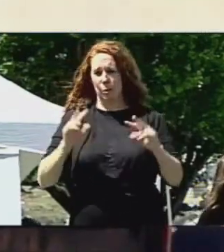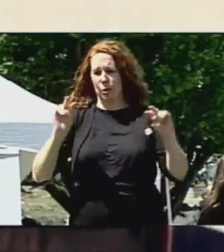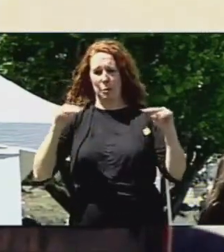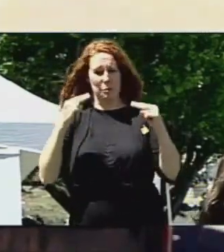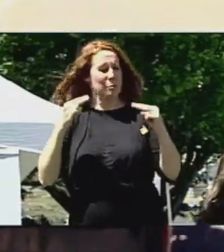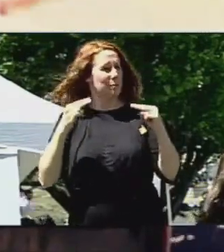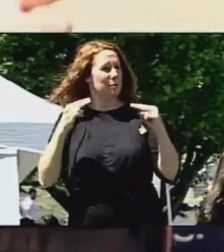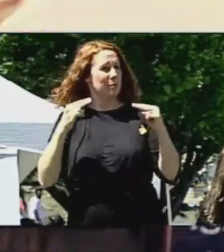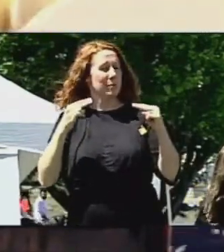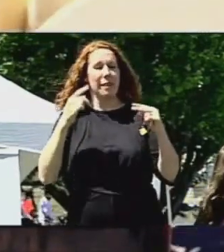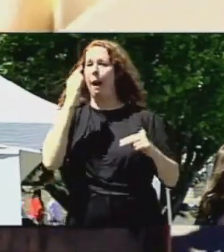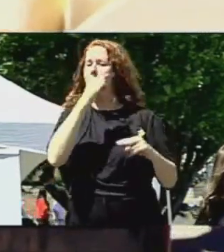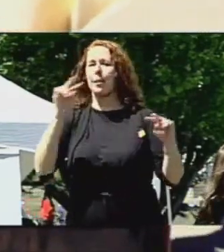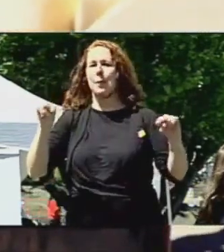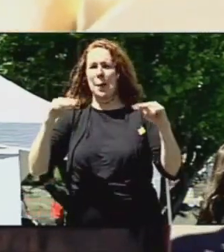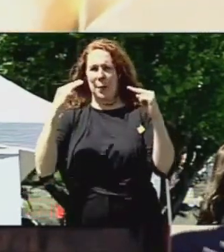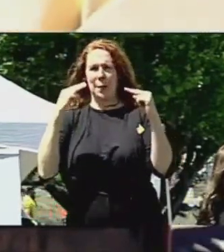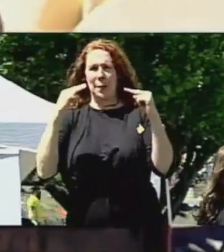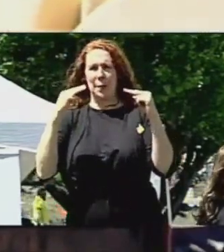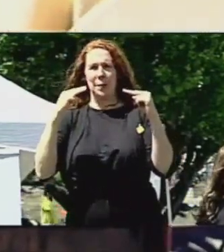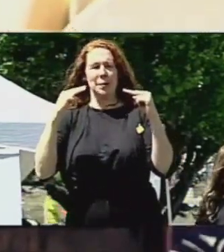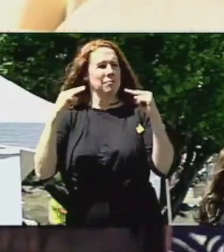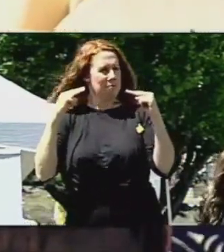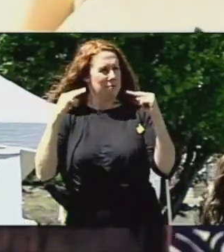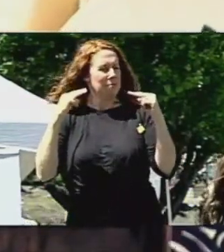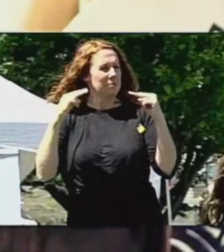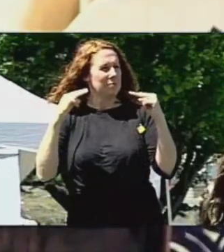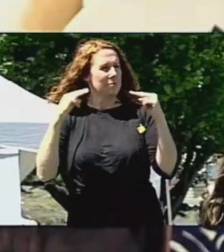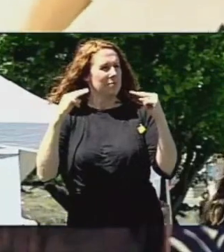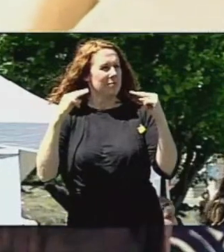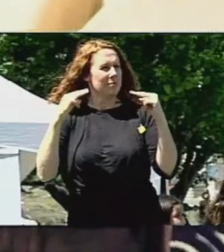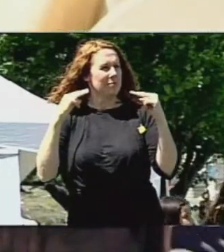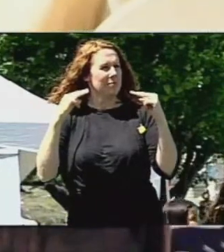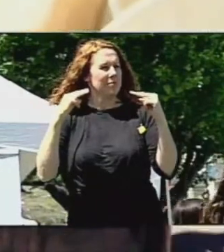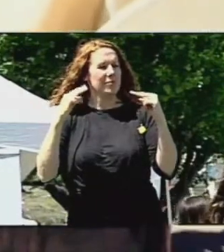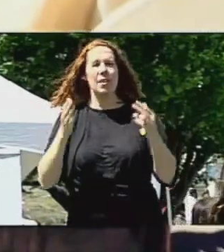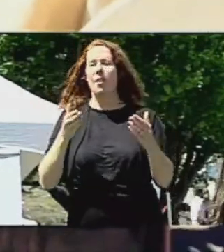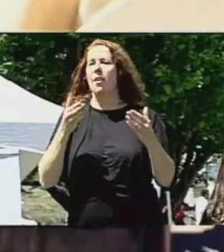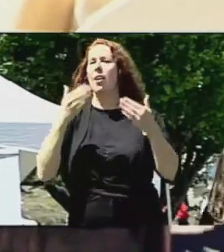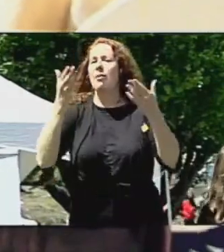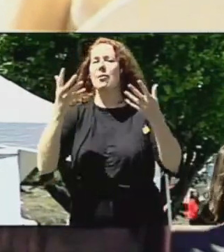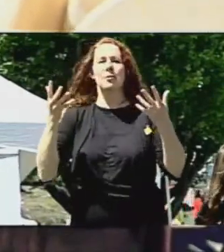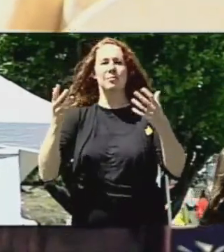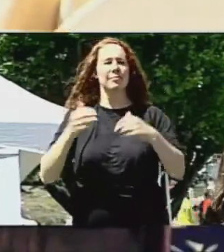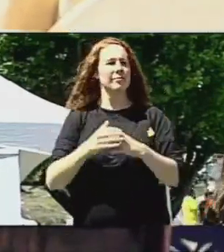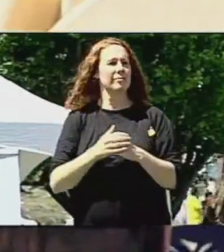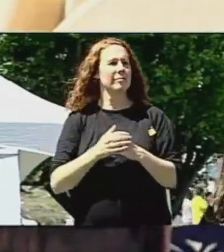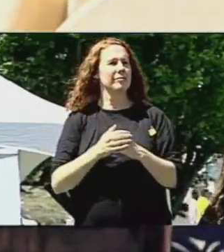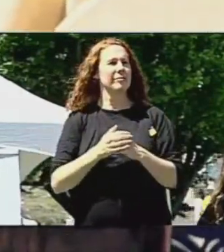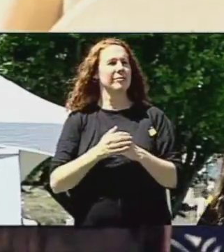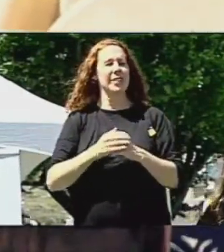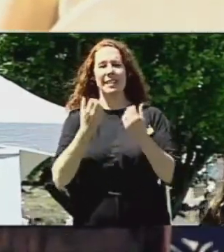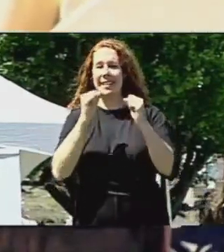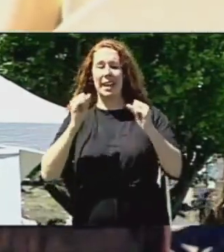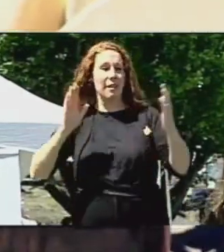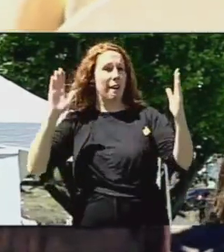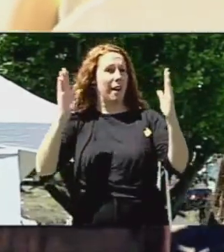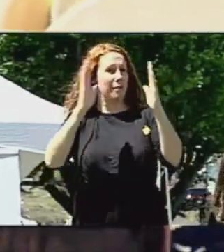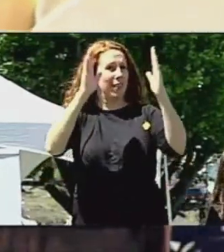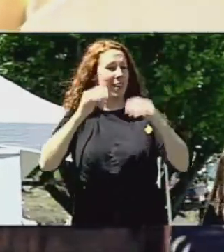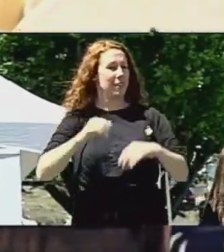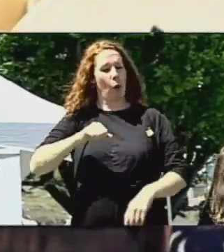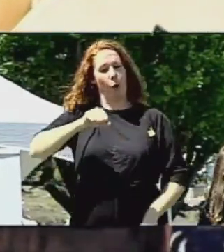met today, make eye contact with someone, and you can offer them a safe high five or